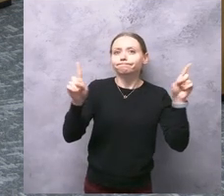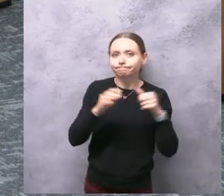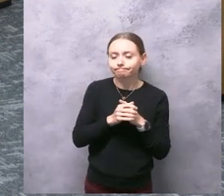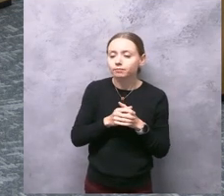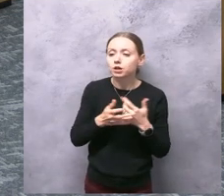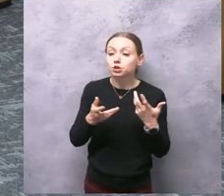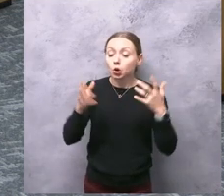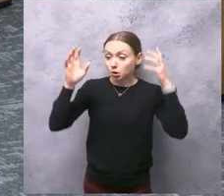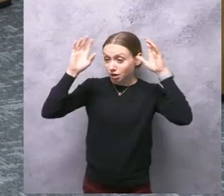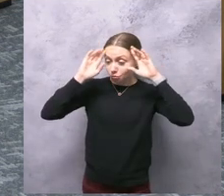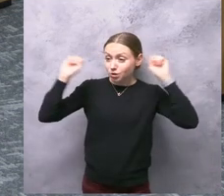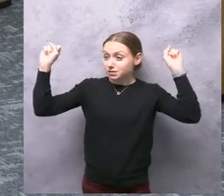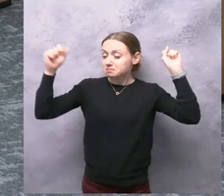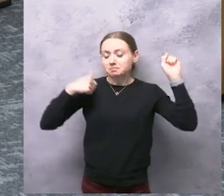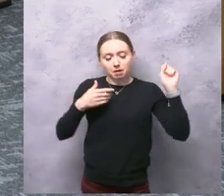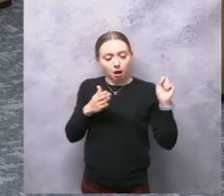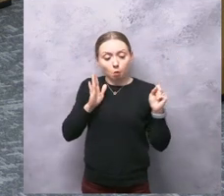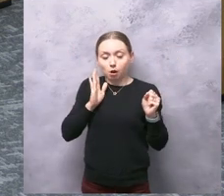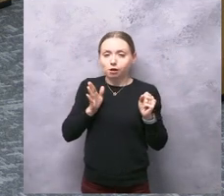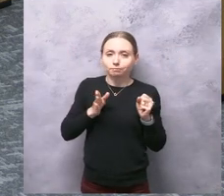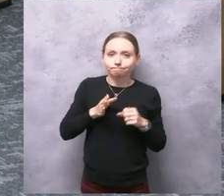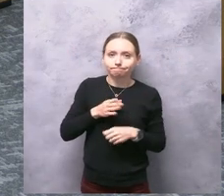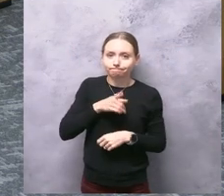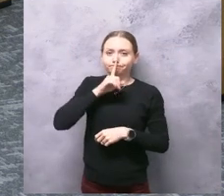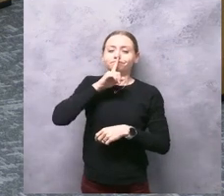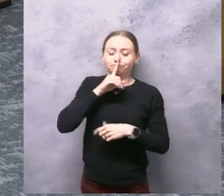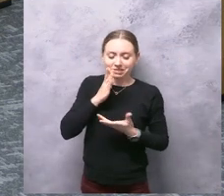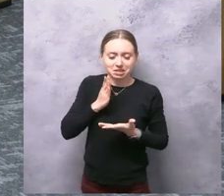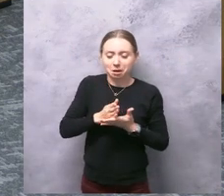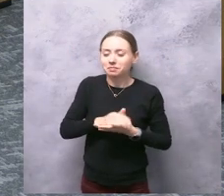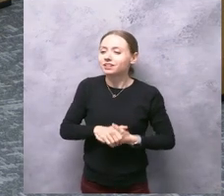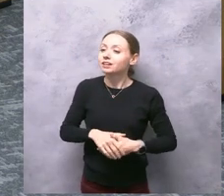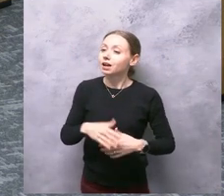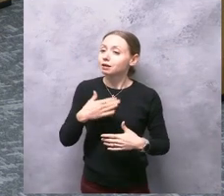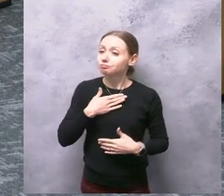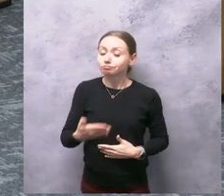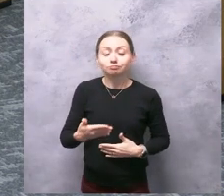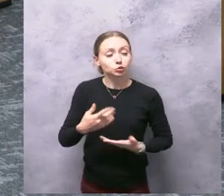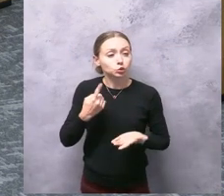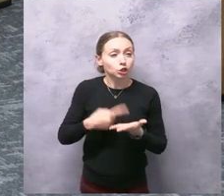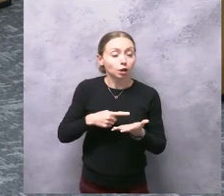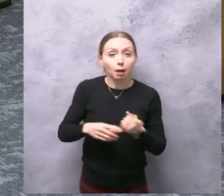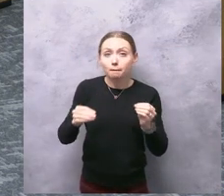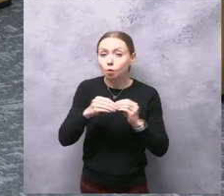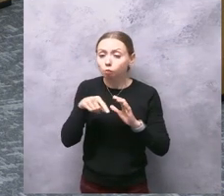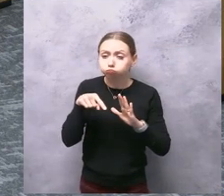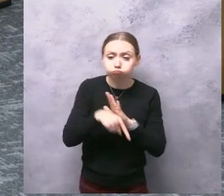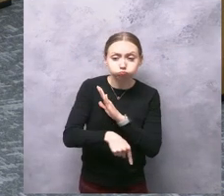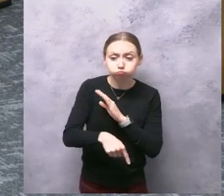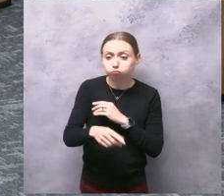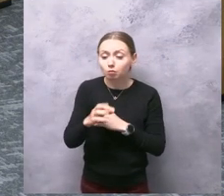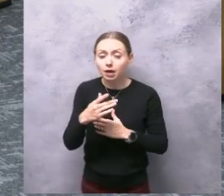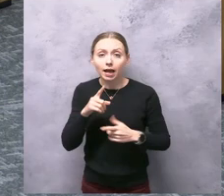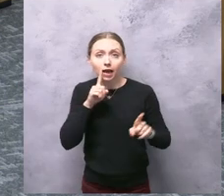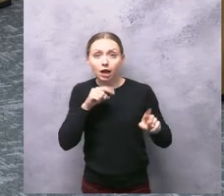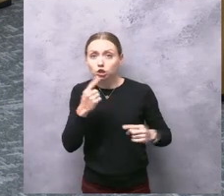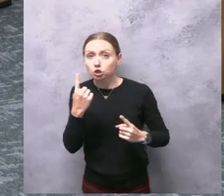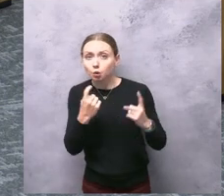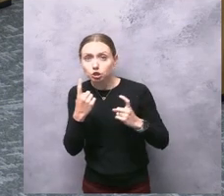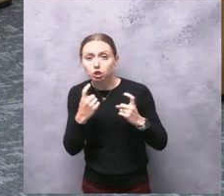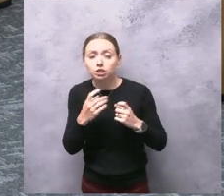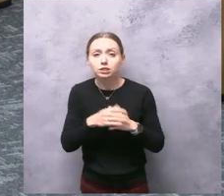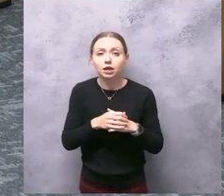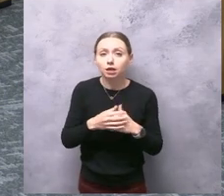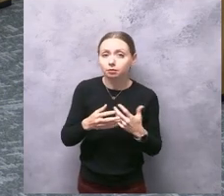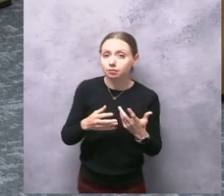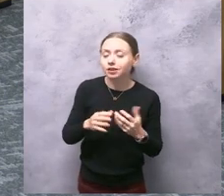stop there. Happy to talk about anything else or answer any questions or head on home, whatever you like. I know you got a busy night. No